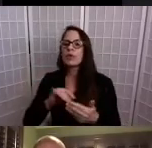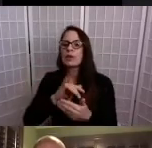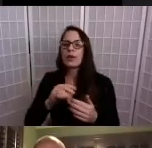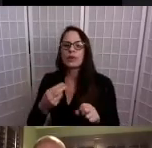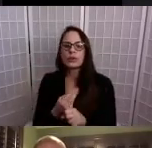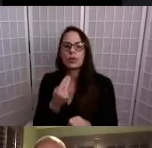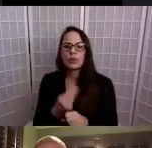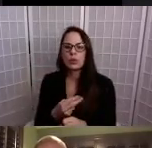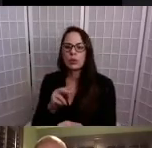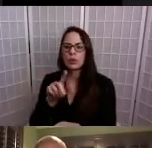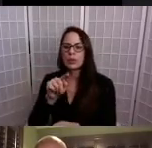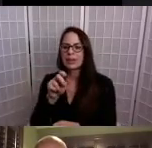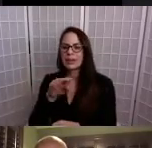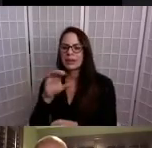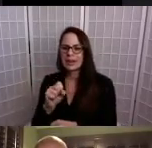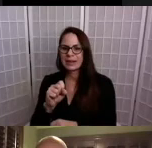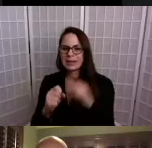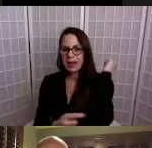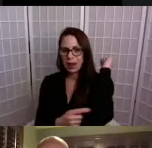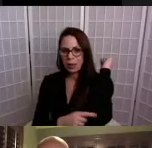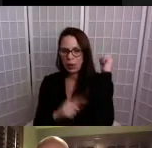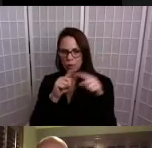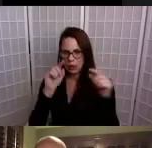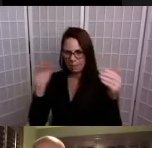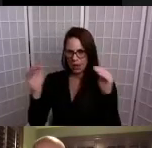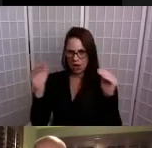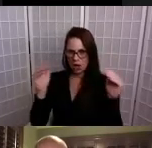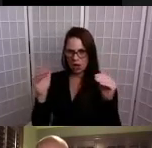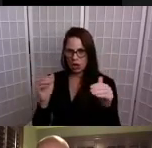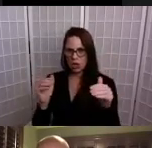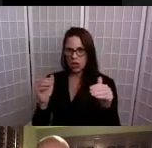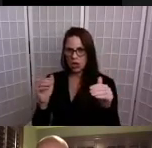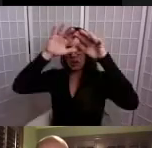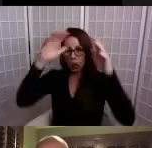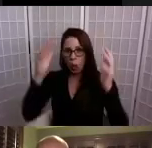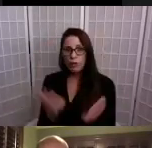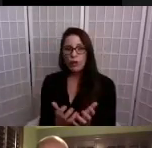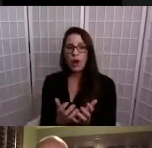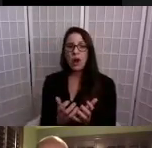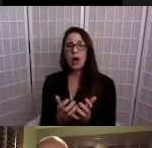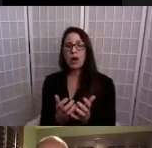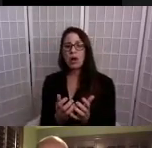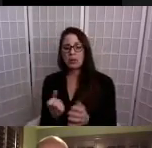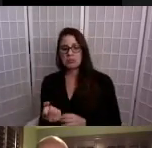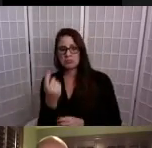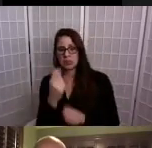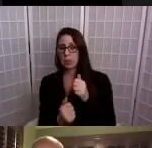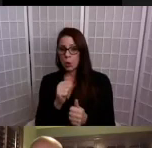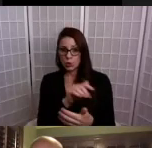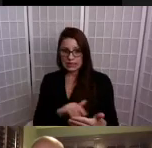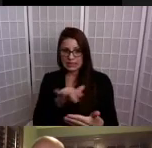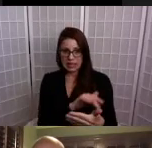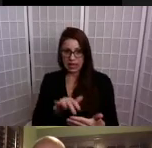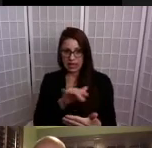epicondylitis or tennis elbow to compare this. And the gestalt on this, or the overall vibe, is that most studies show that this does